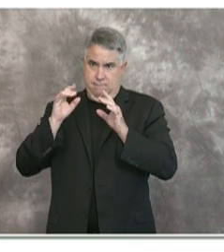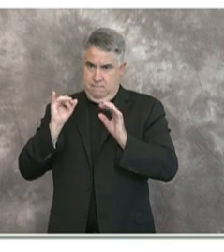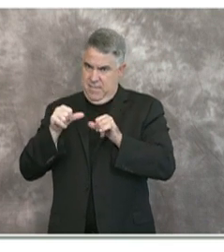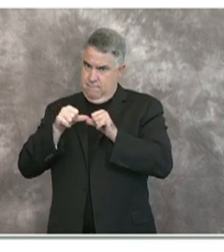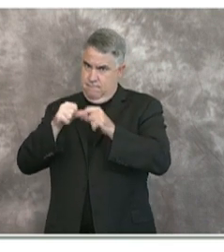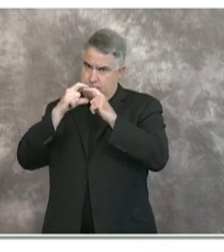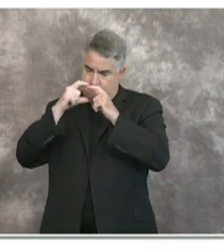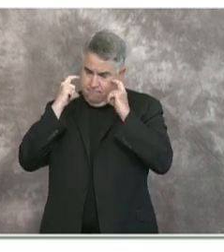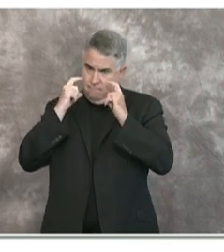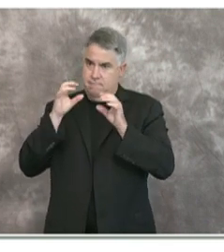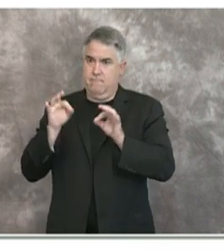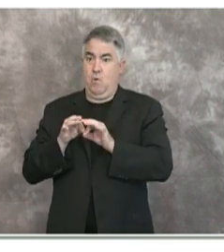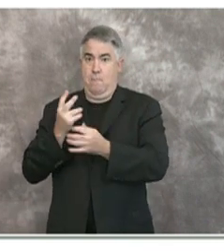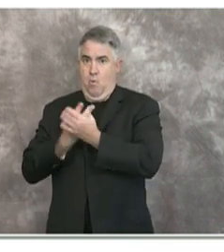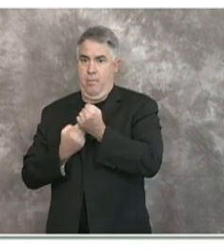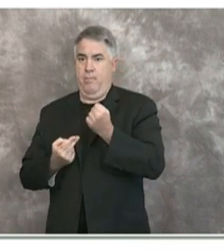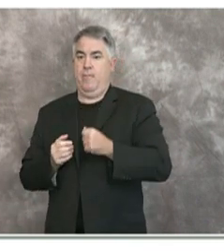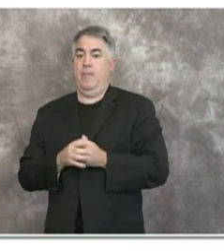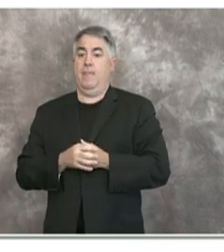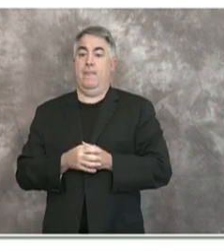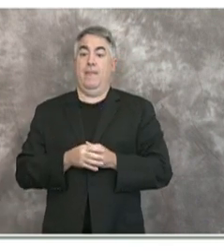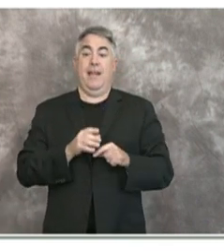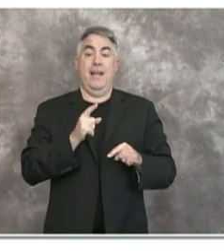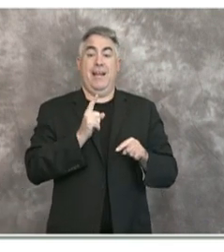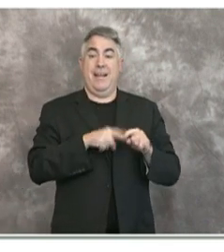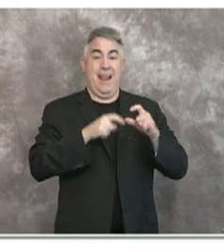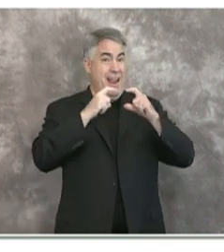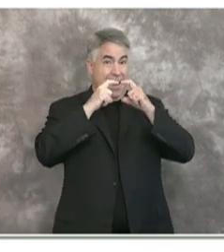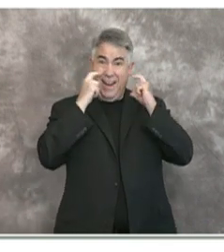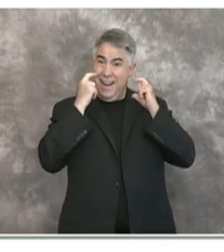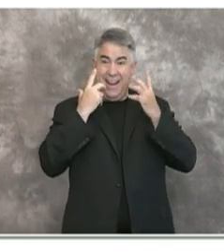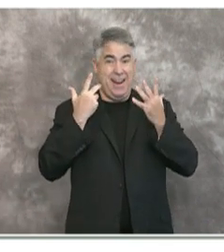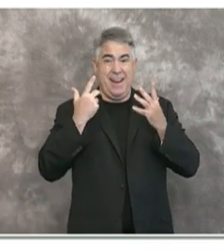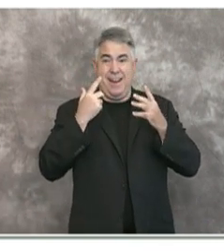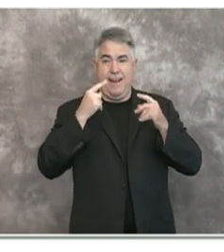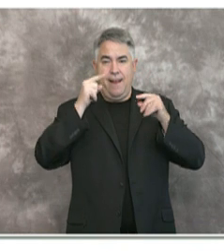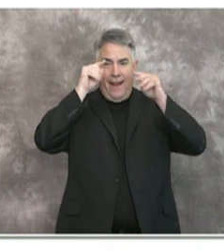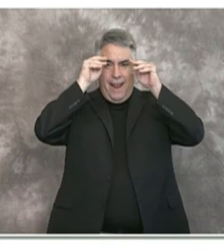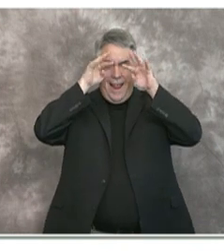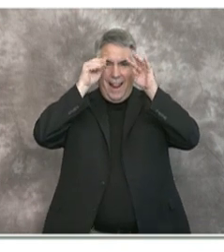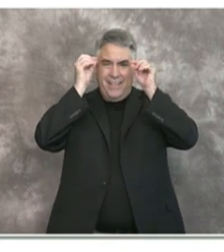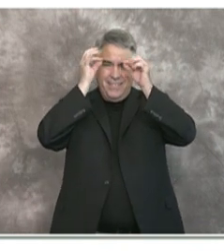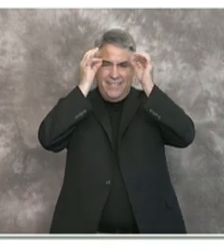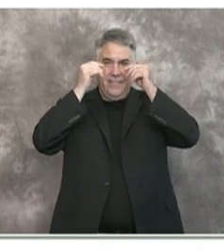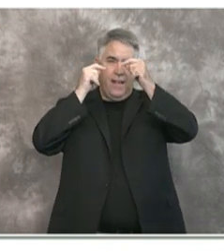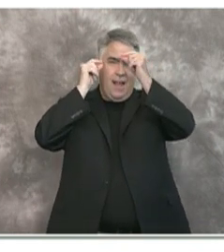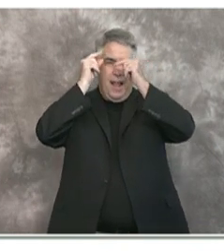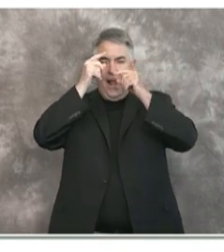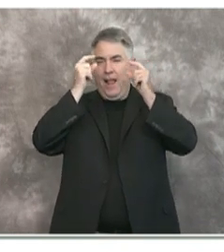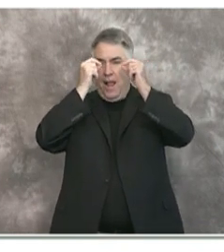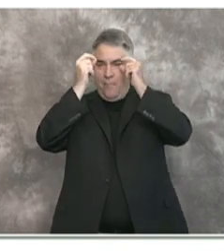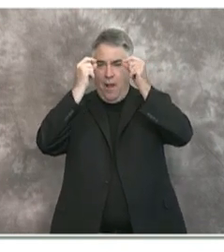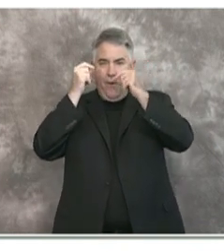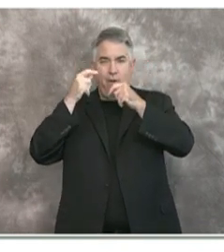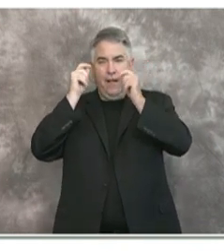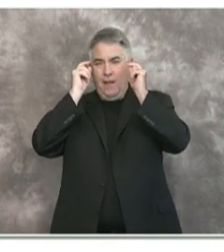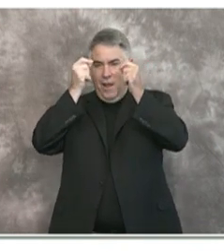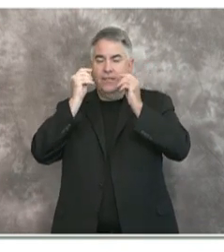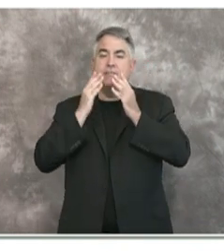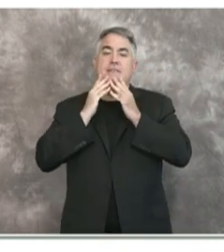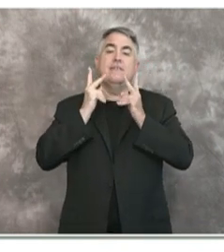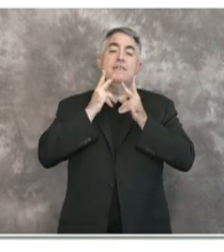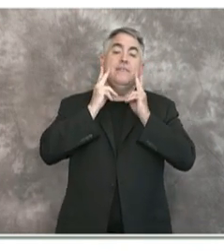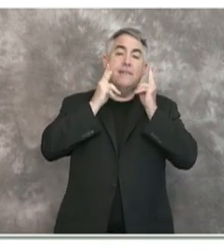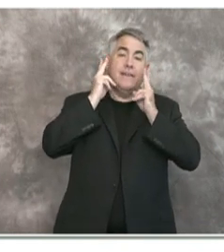services cannot be performed without face coverings. Things like eyelash services, eyebrow waxing and threadings, facials and shaves